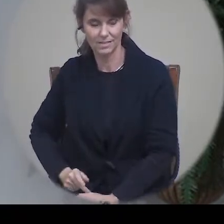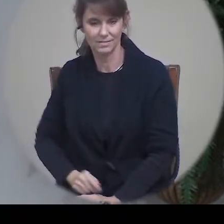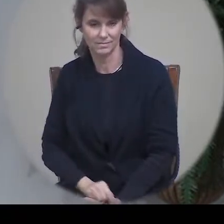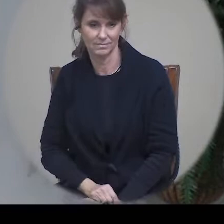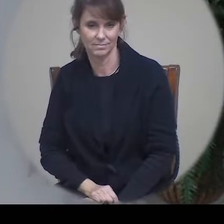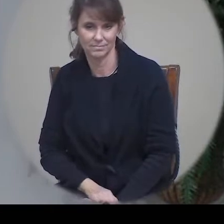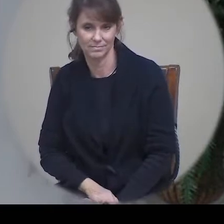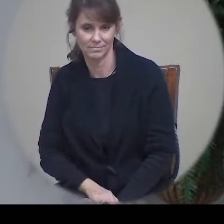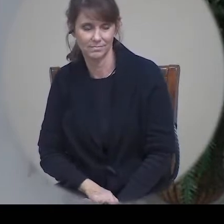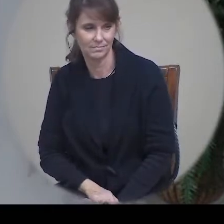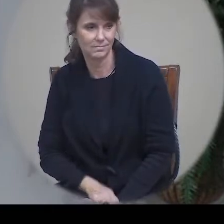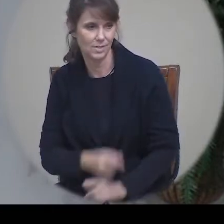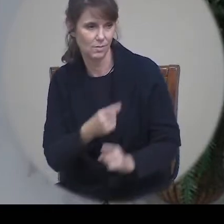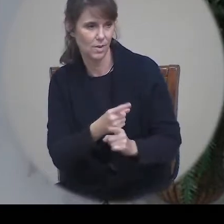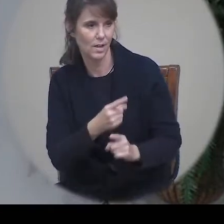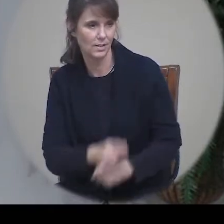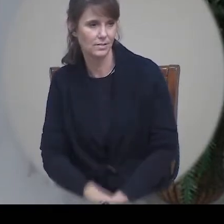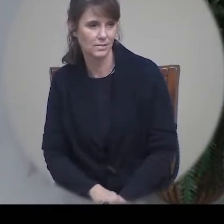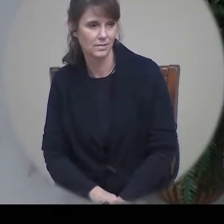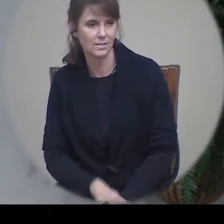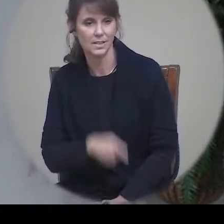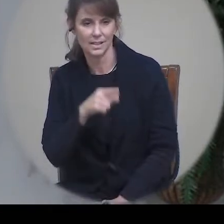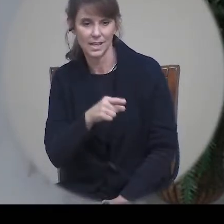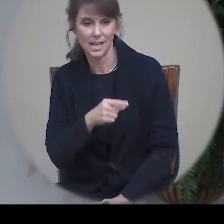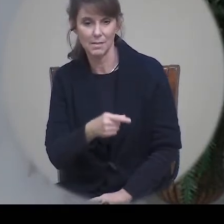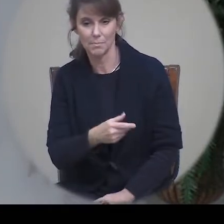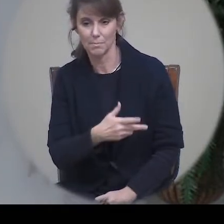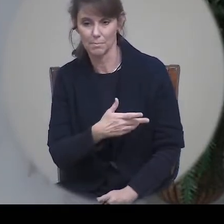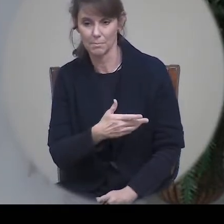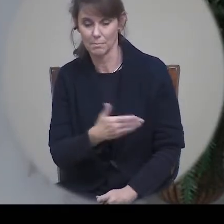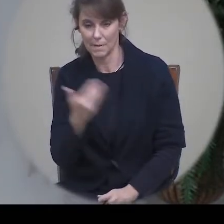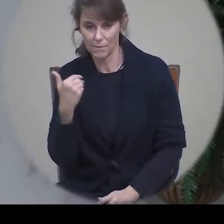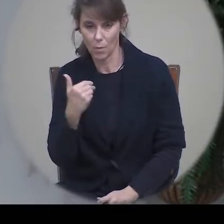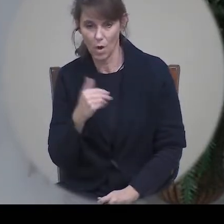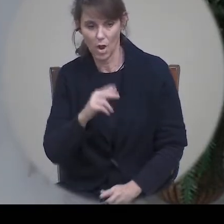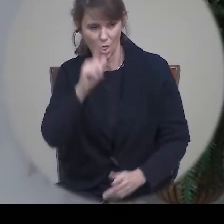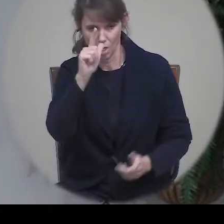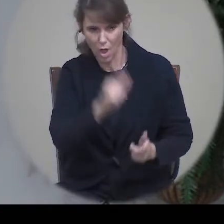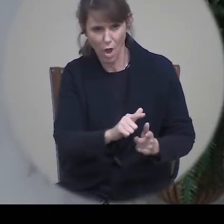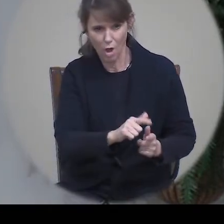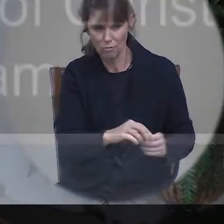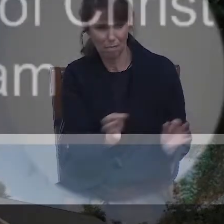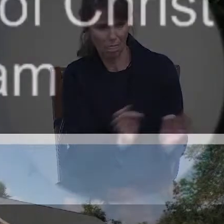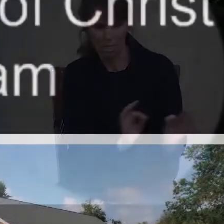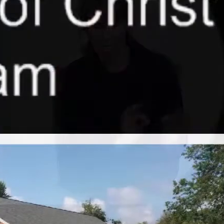to great heights. Great. Thank you all for your attention. We'll conclude the class there.